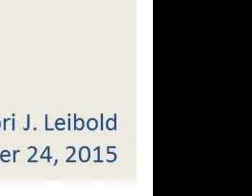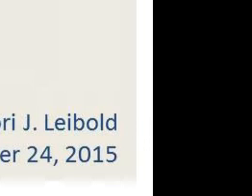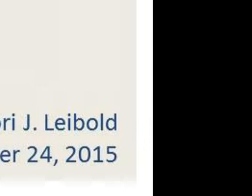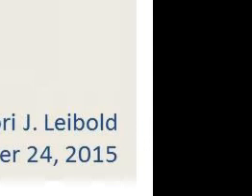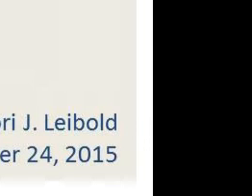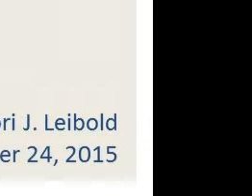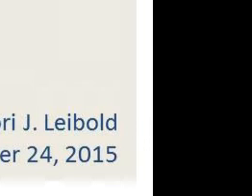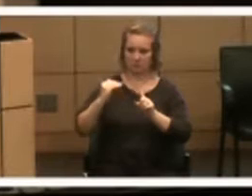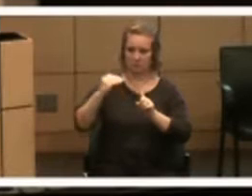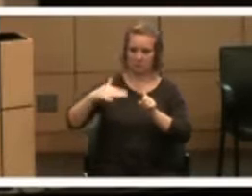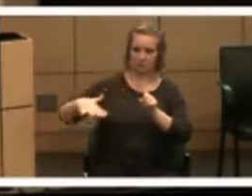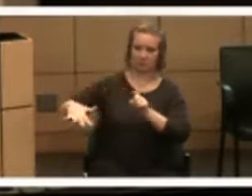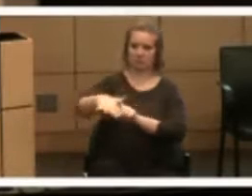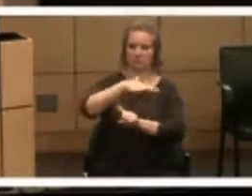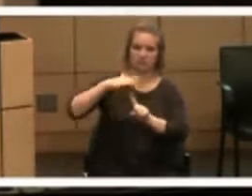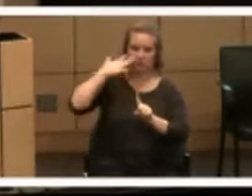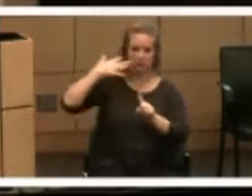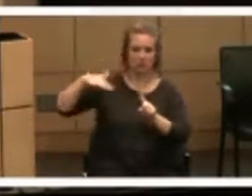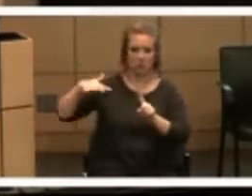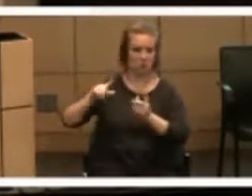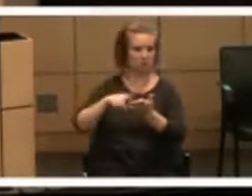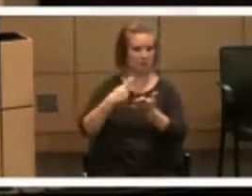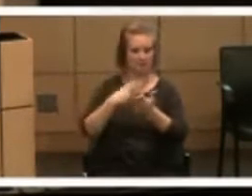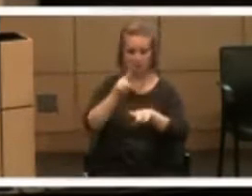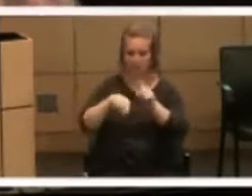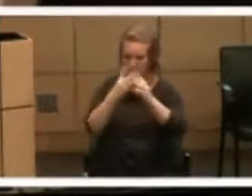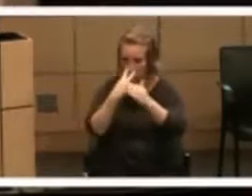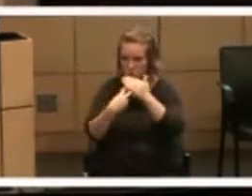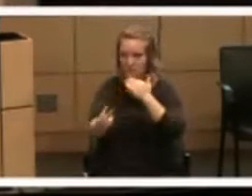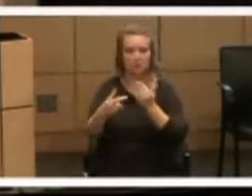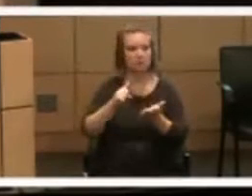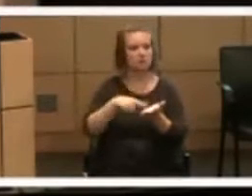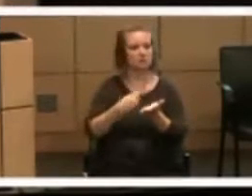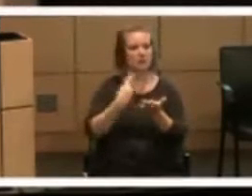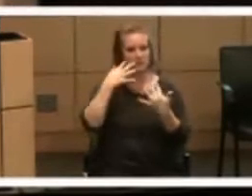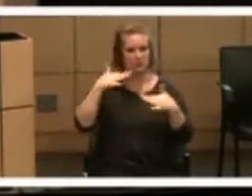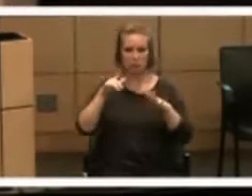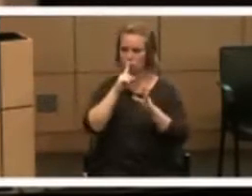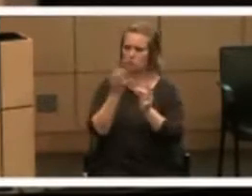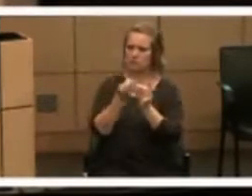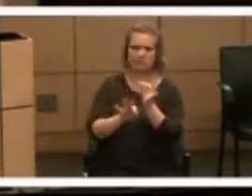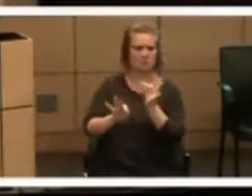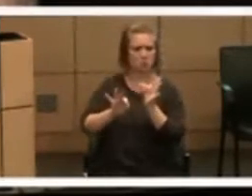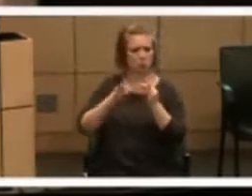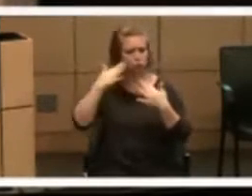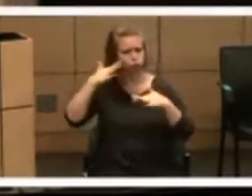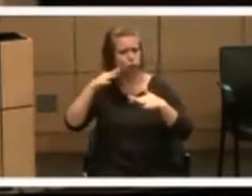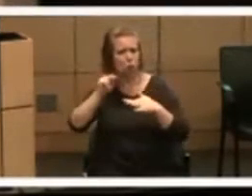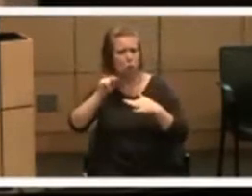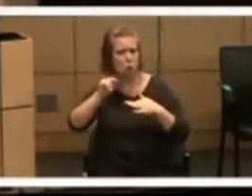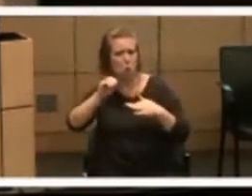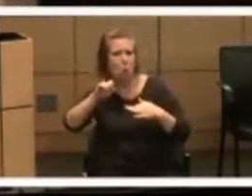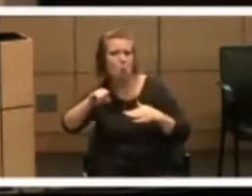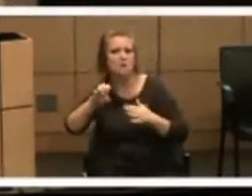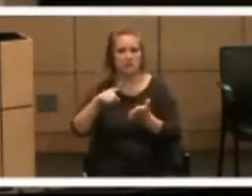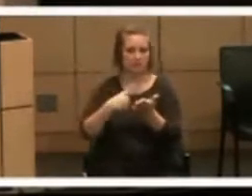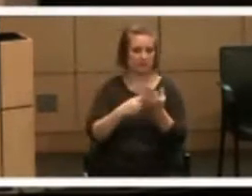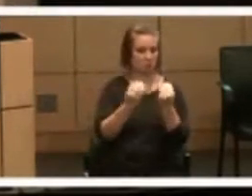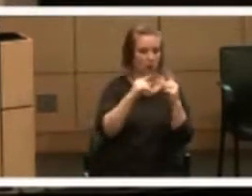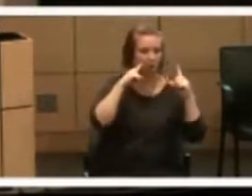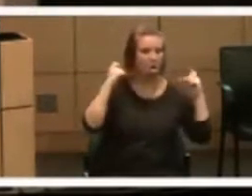Those sounds are sometimes unpredictable. Sometimes the sounds are pretty simple noises. Other times the sounds are really complex,